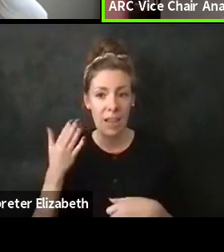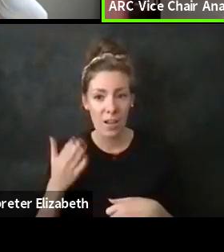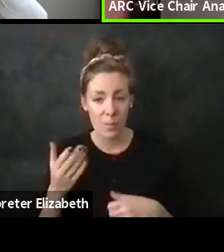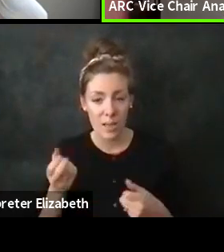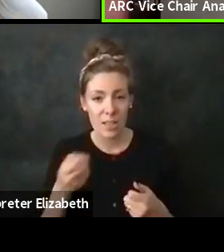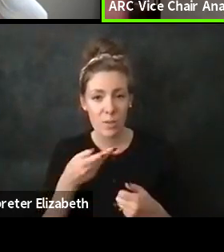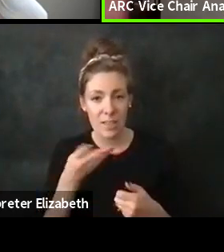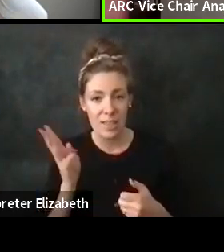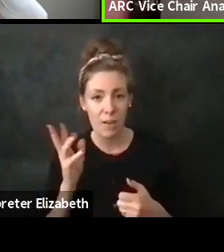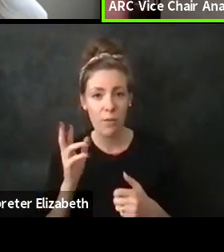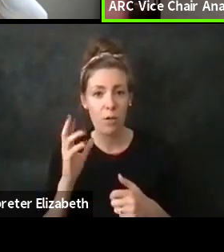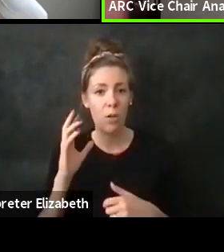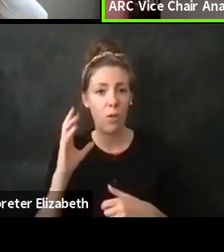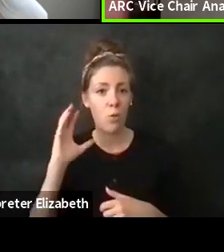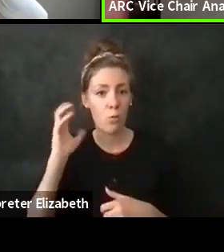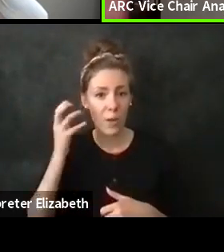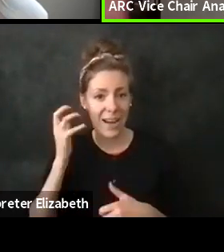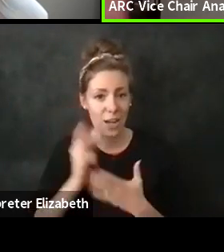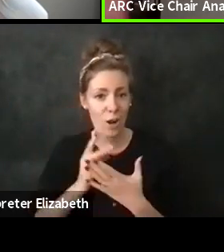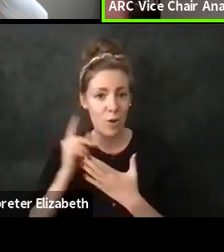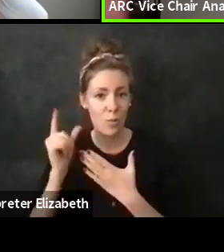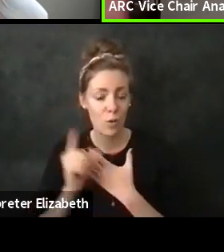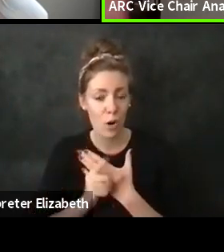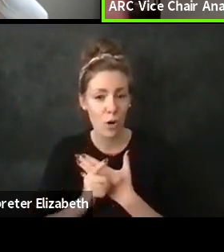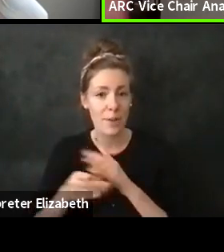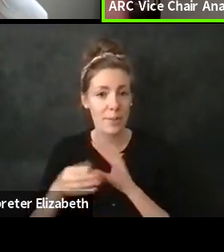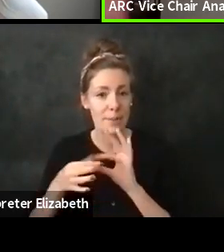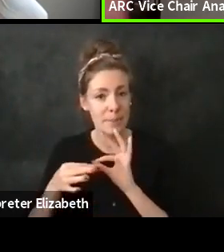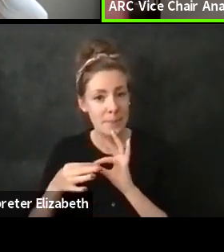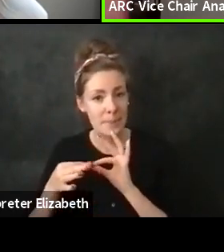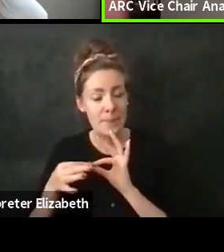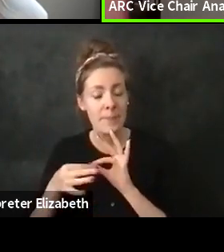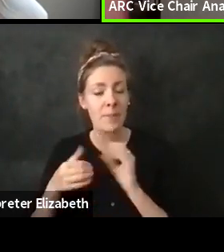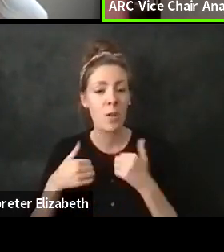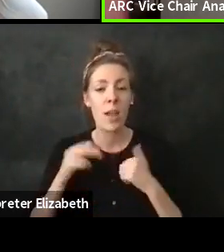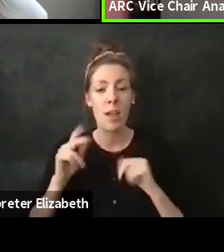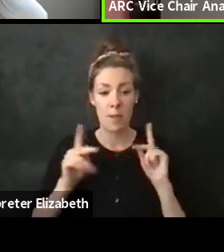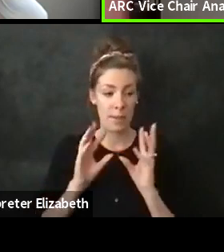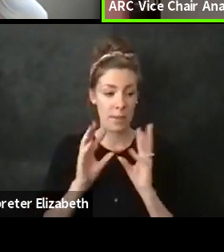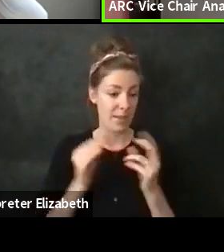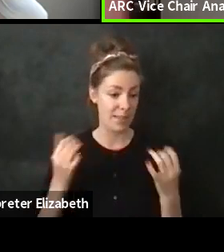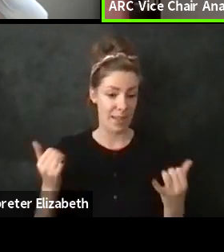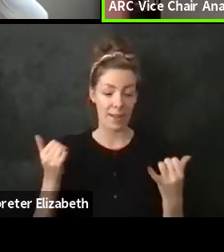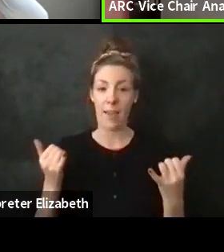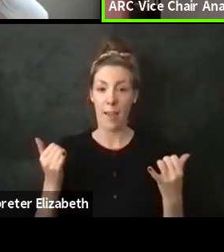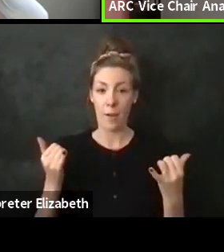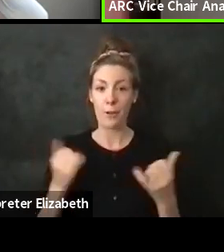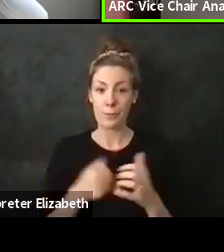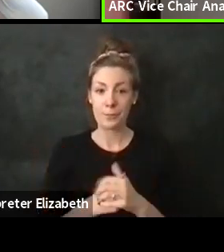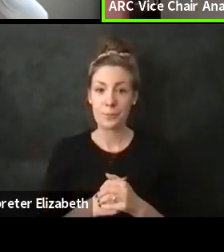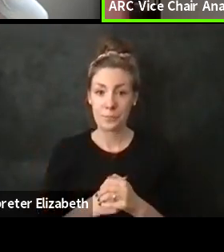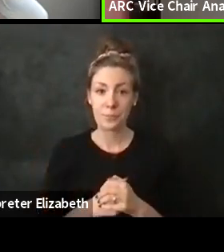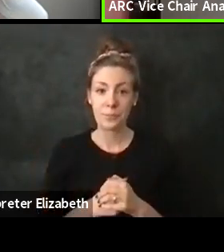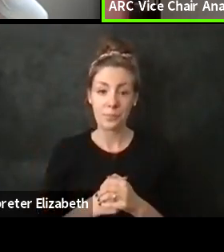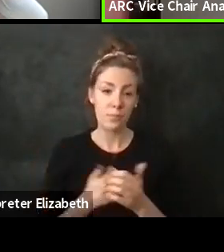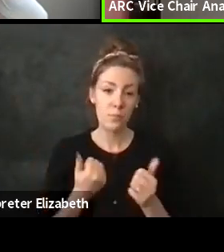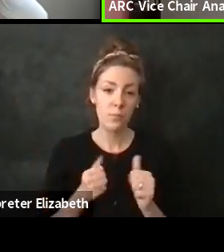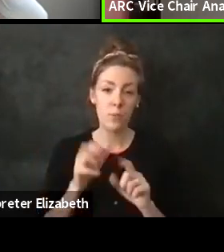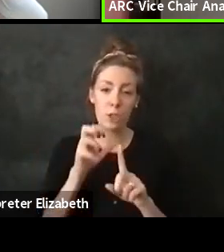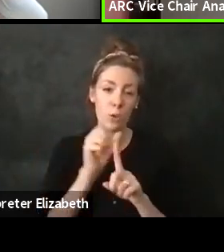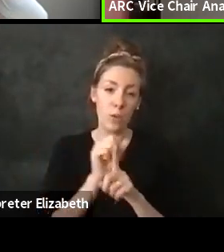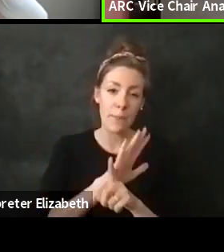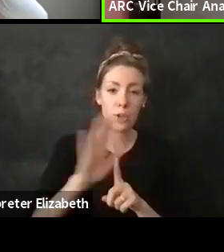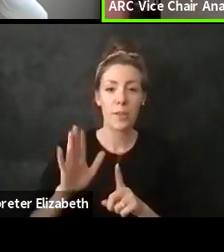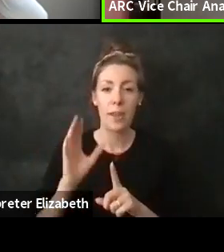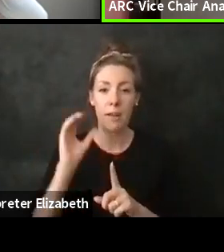radio programs, and we are doing these public meetings as well to capture the voices